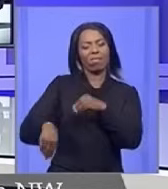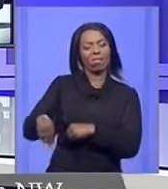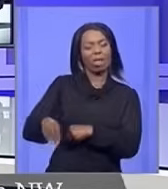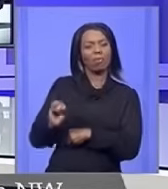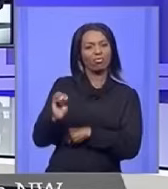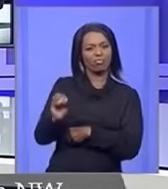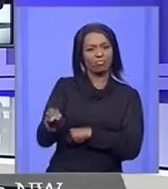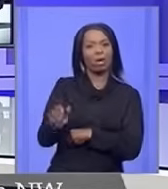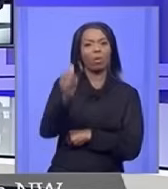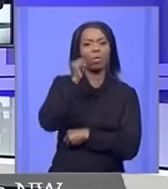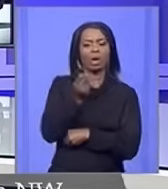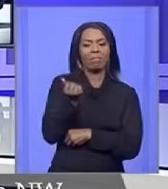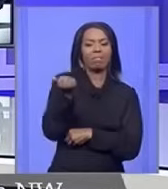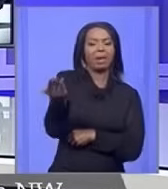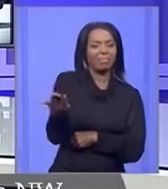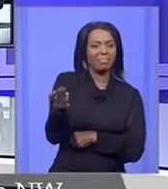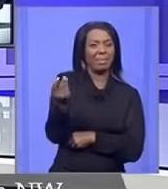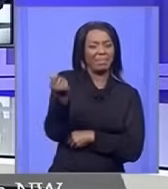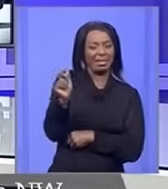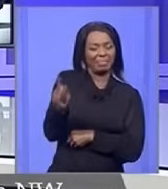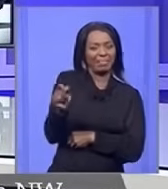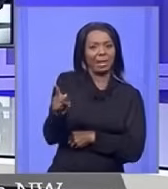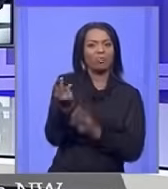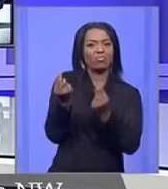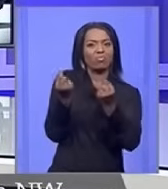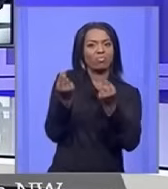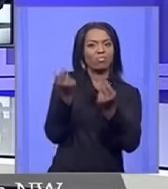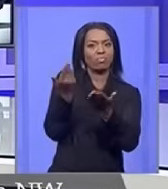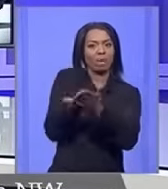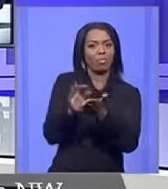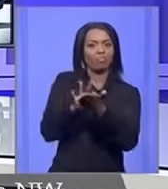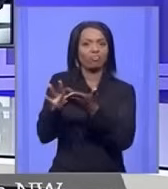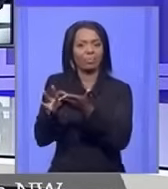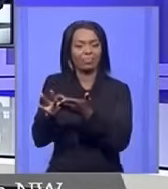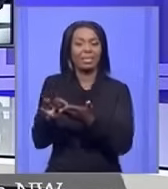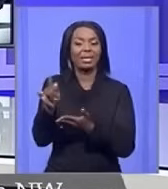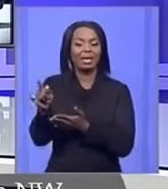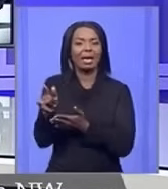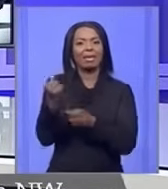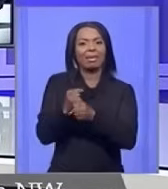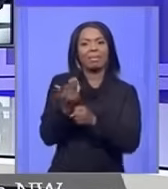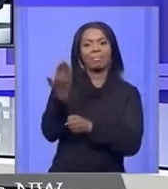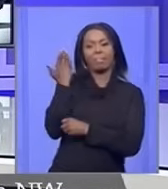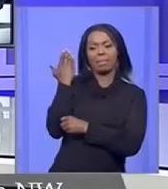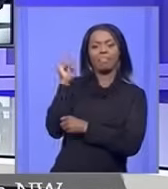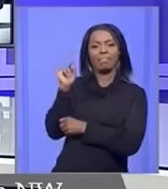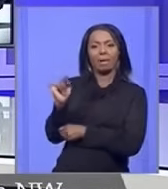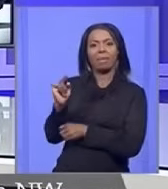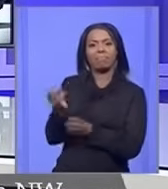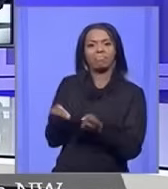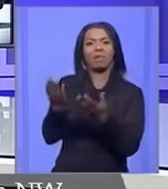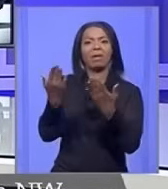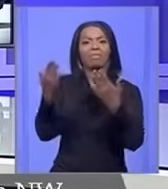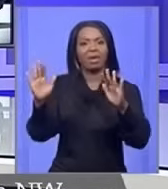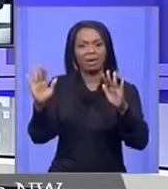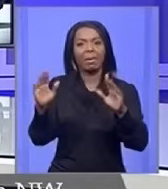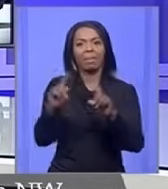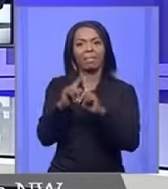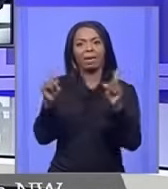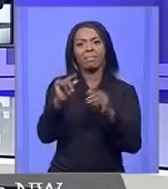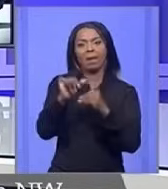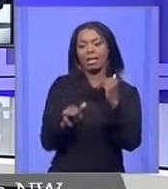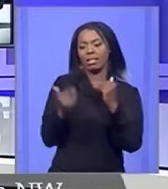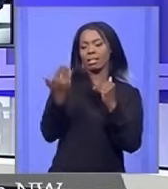diregilego nakong ya go abiwa ga tendera e msa yeo e bapaditšwego ngwageng wa go feta gomme ya rungwa kgweding ya